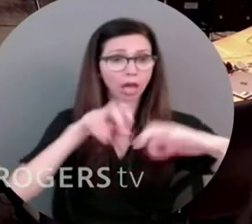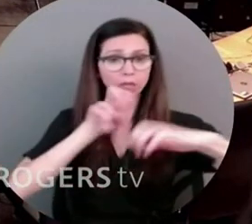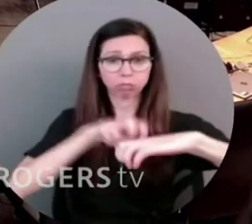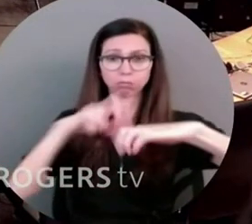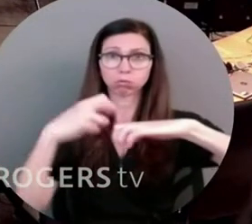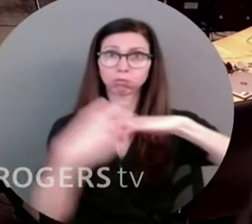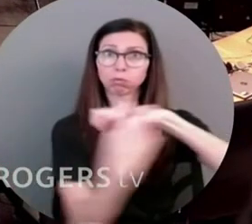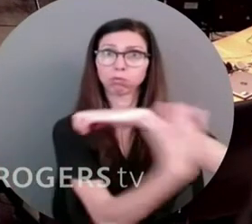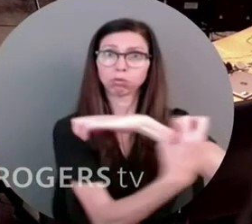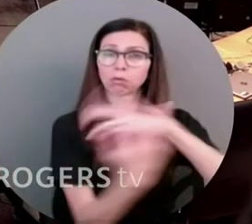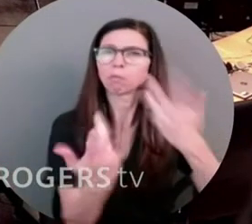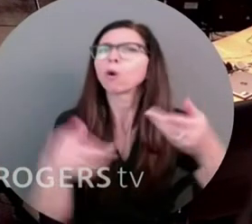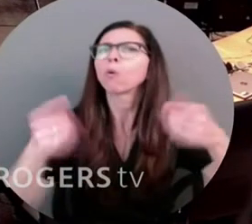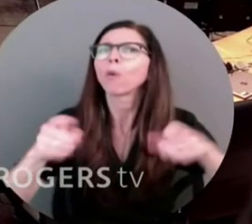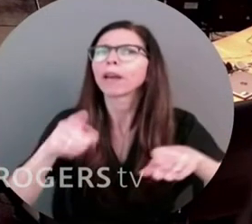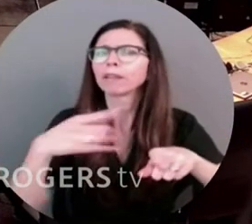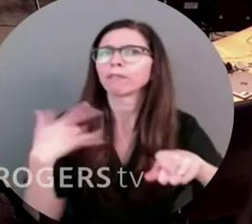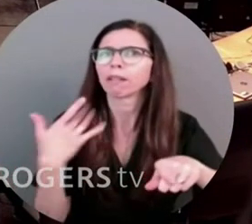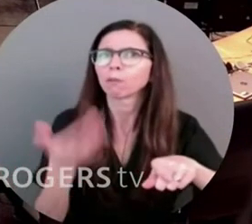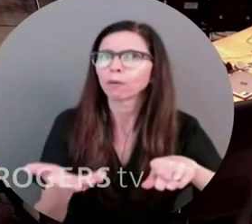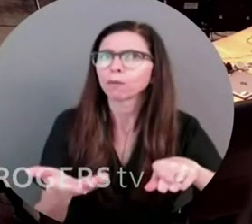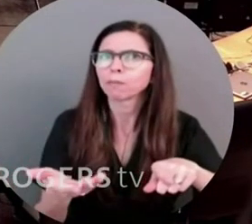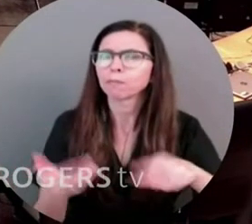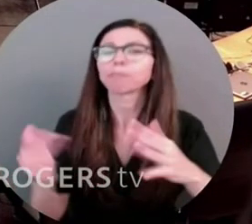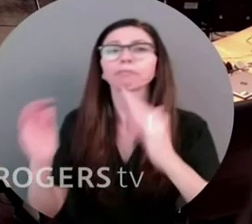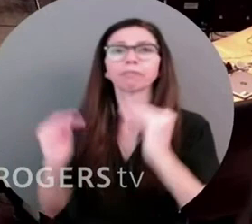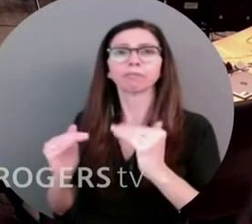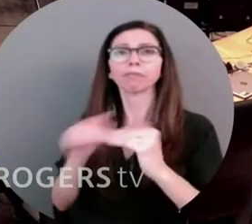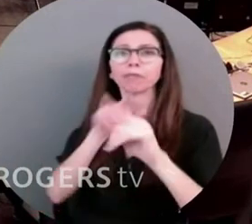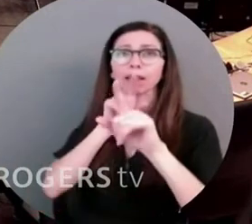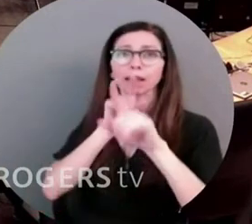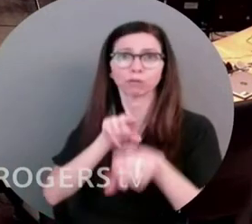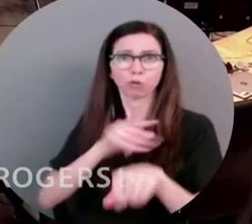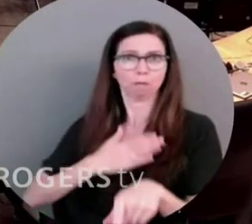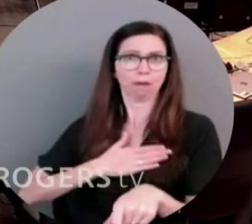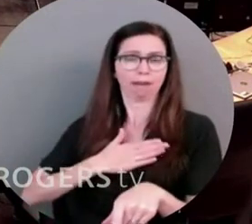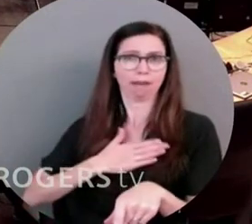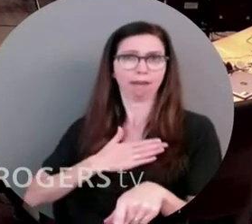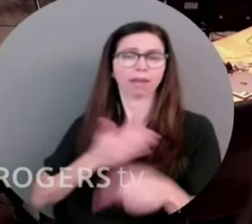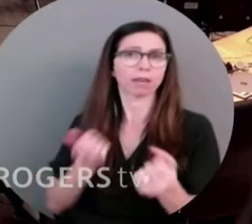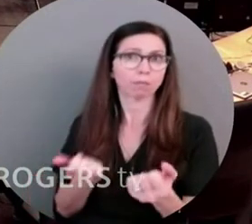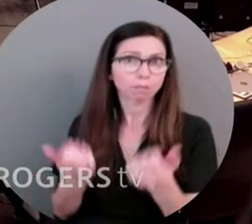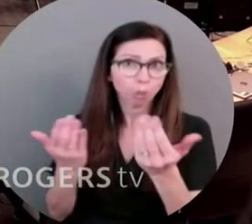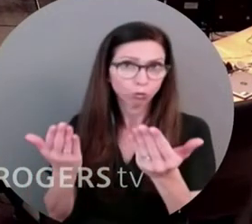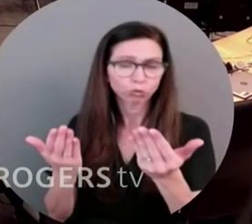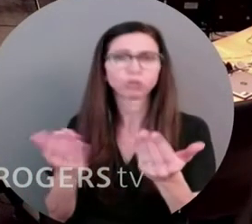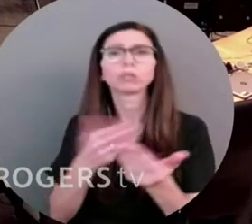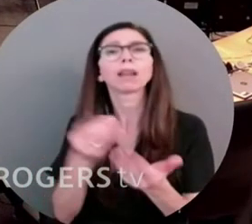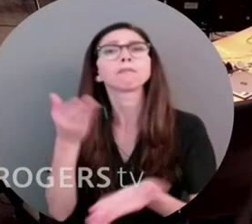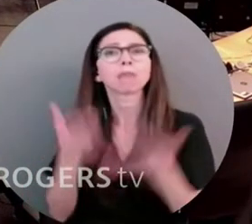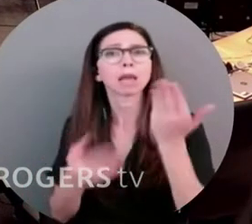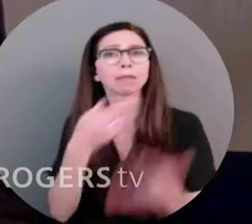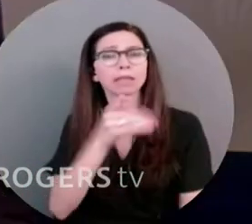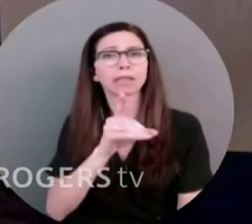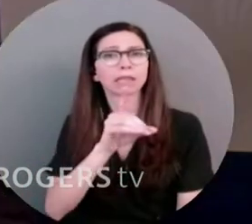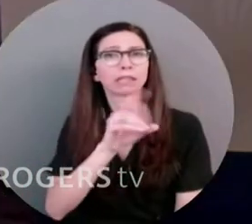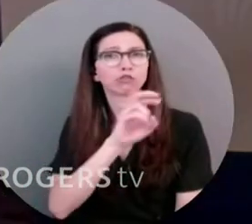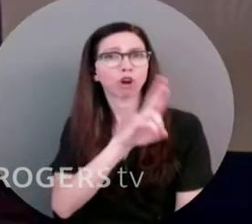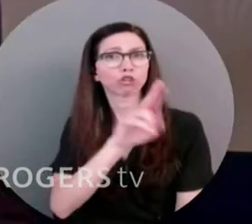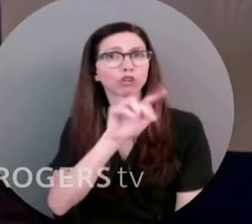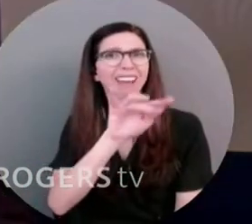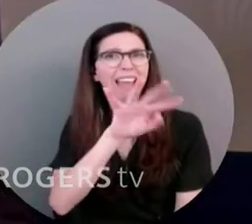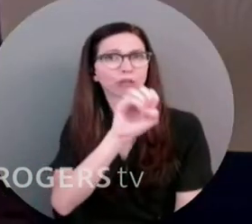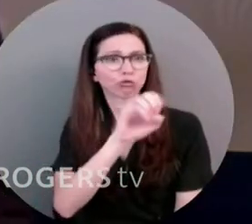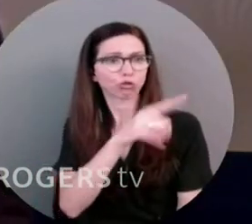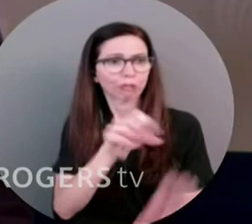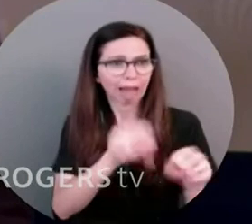well? I'll offer a comment because it was my motion, and then perhaps Dr. Etches and Steve can talk about some of the